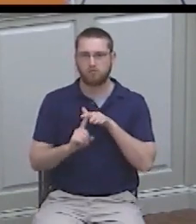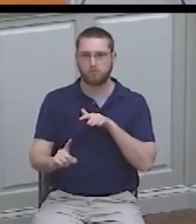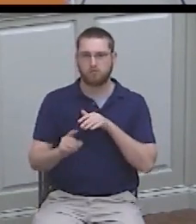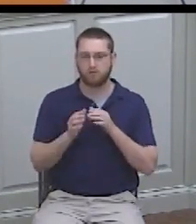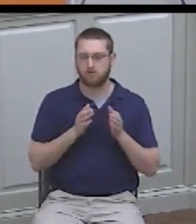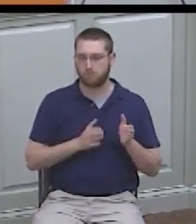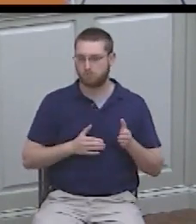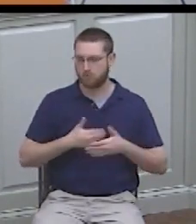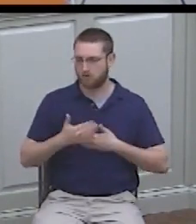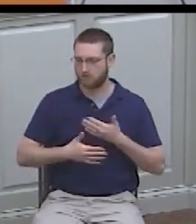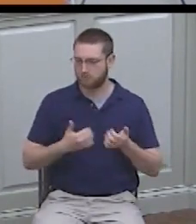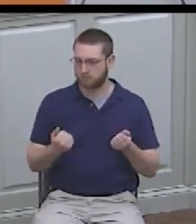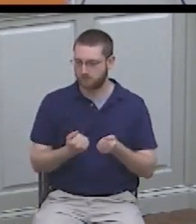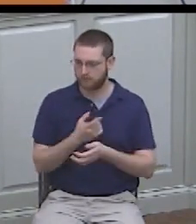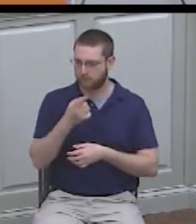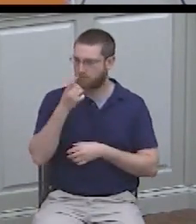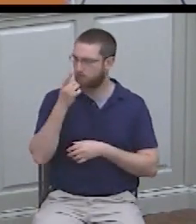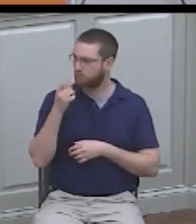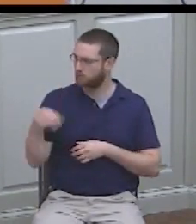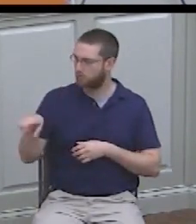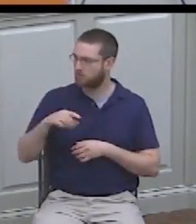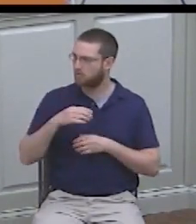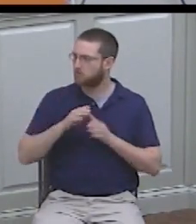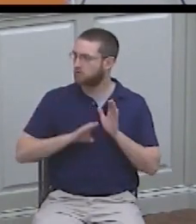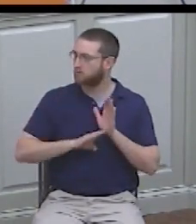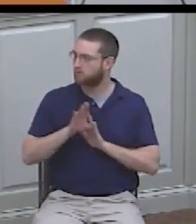process, you developed rules